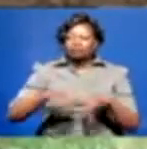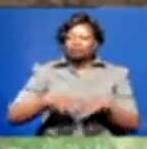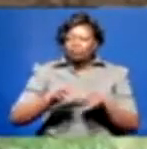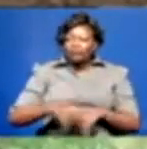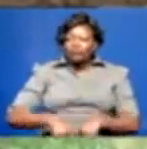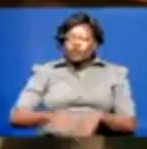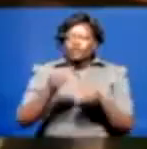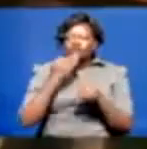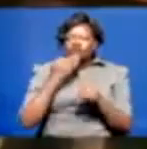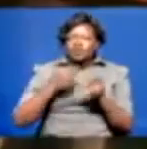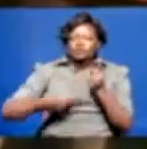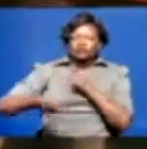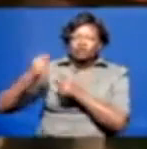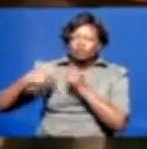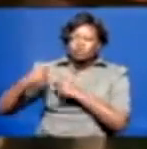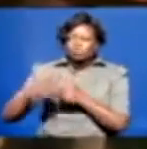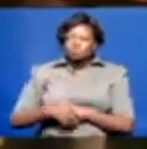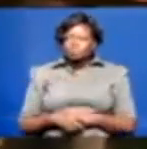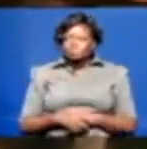Abaluhya traditions.